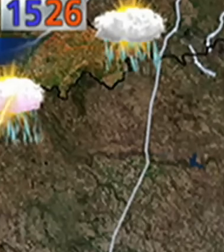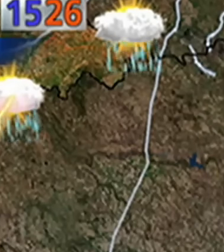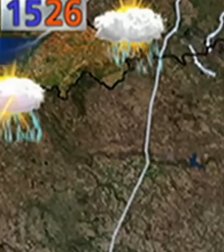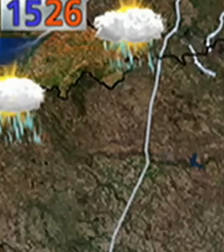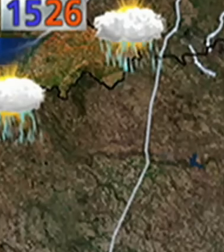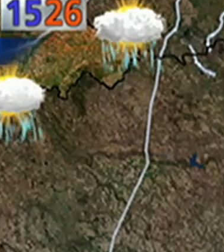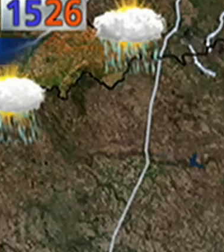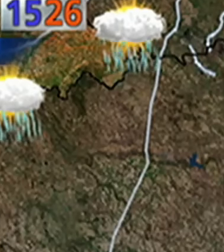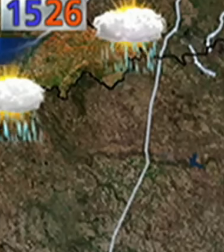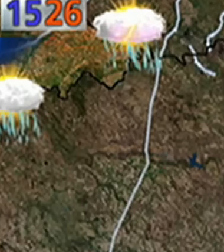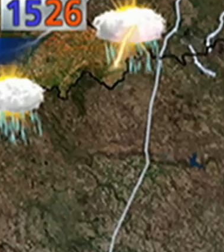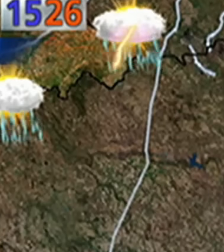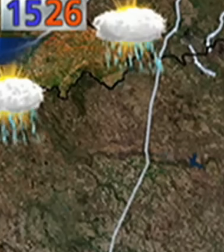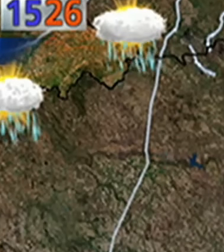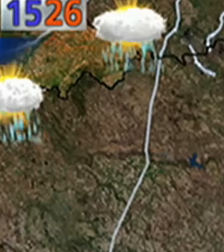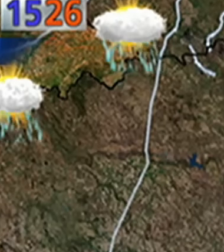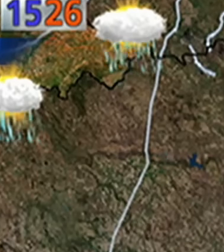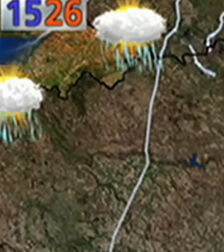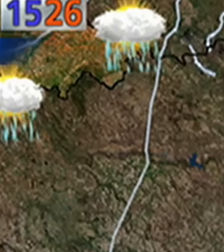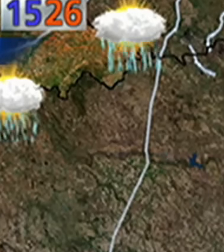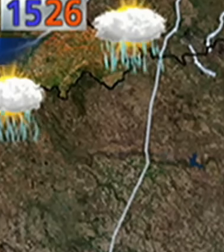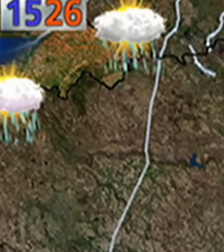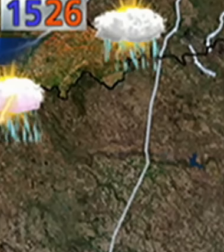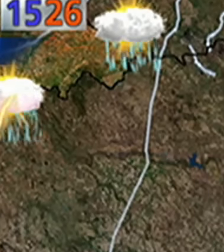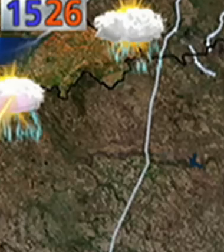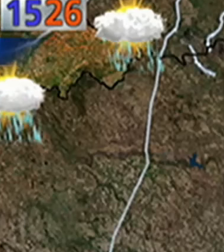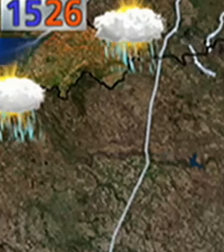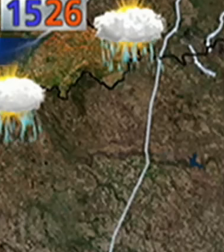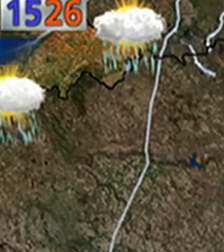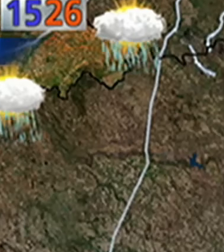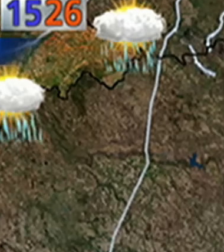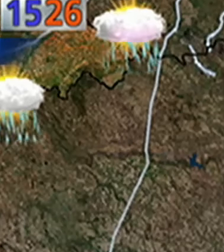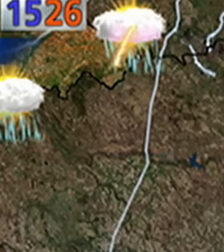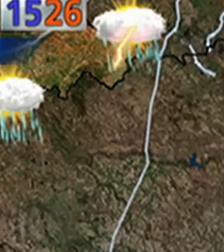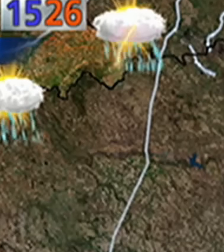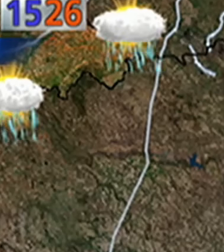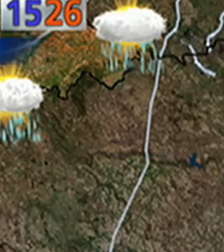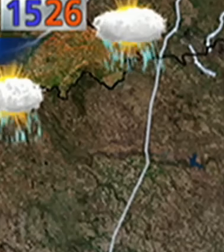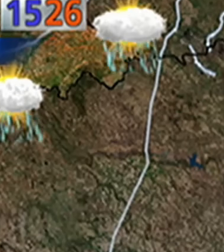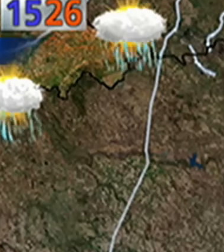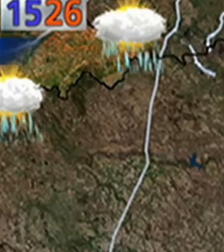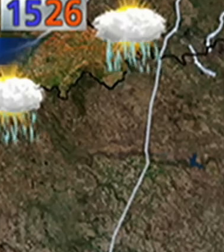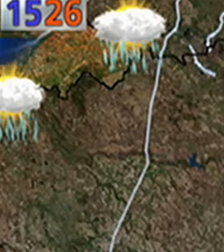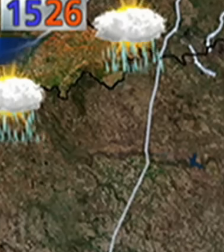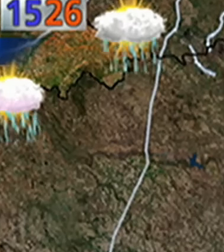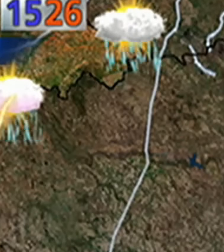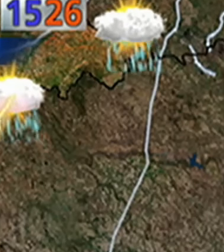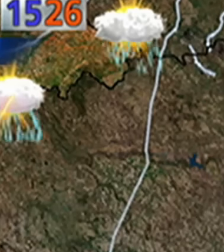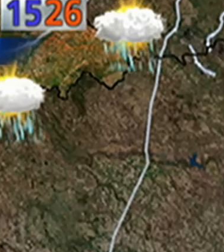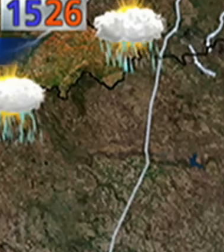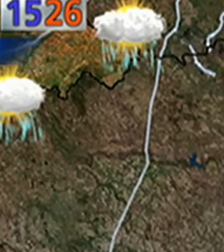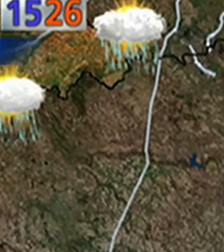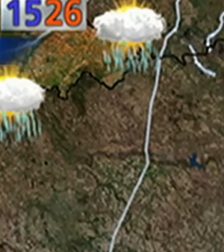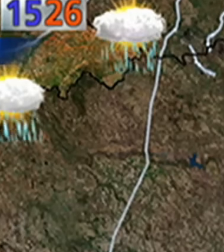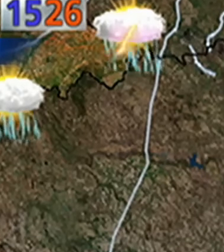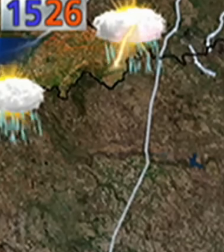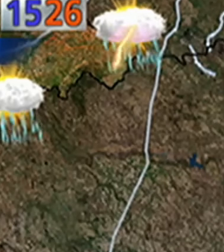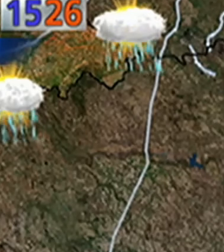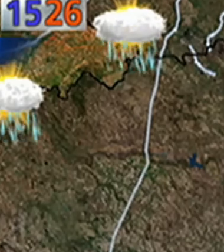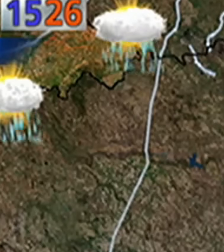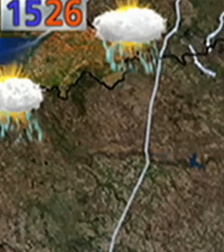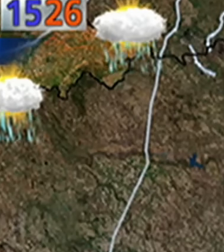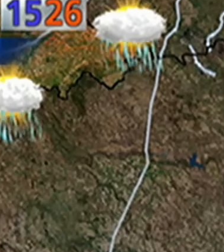North West teng go tlana le pula ka kwa provinceng eo Klerksdorp tla be ke me go dikgata di le 28 Potchefstroom tla be ke me go dikgata di